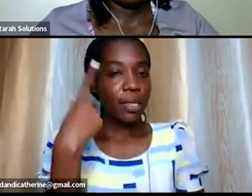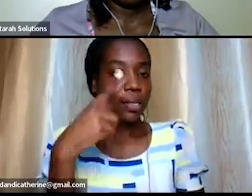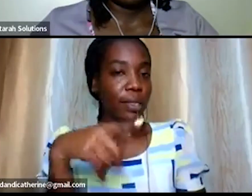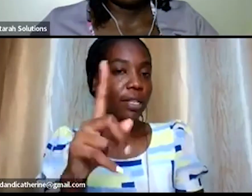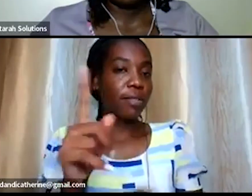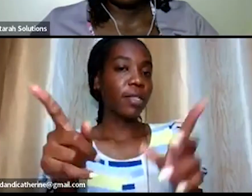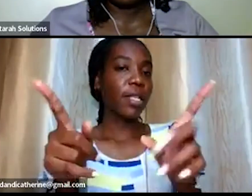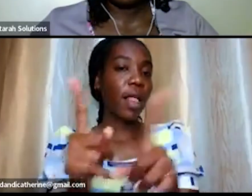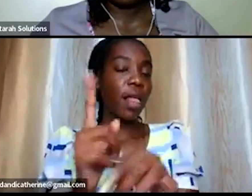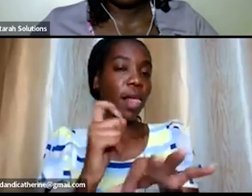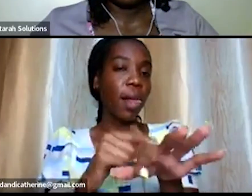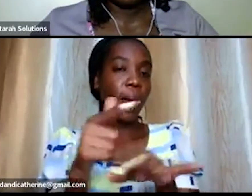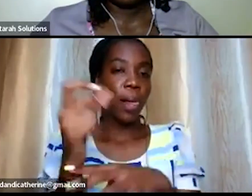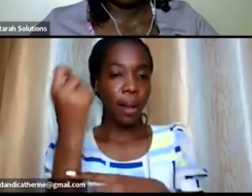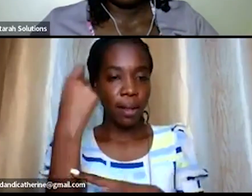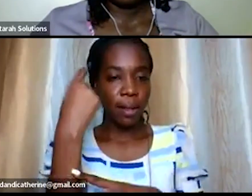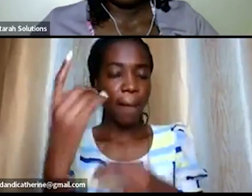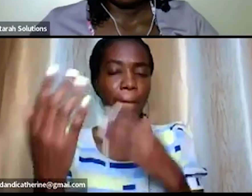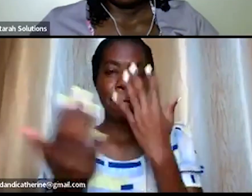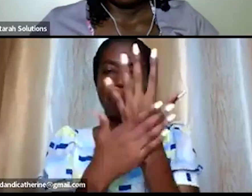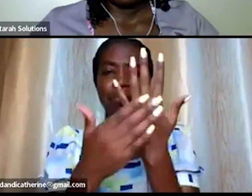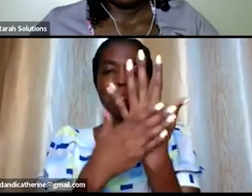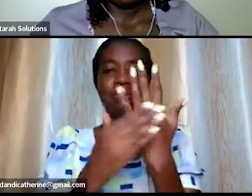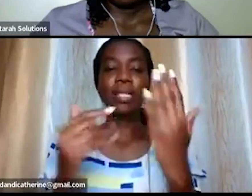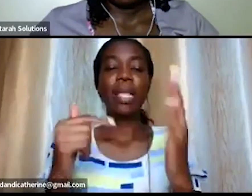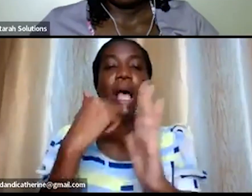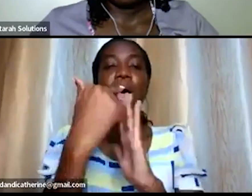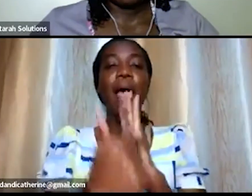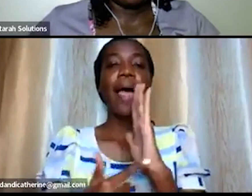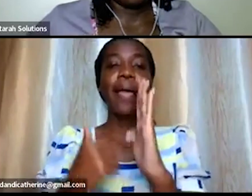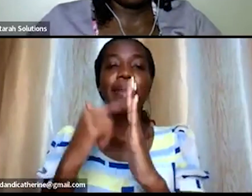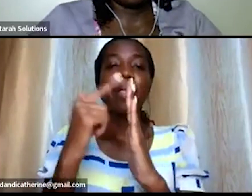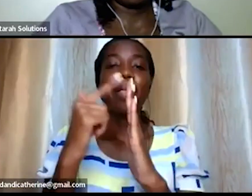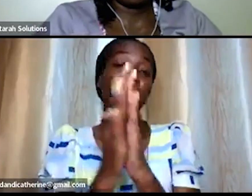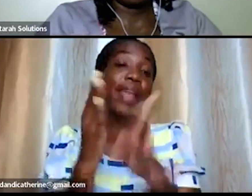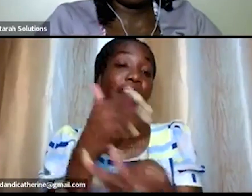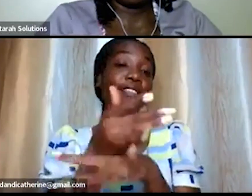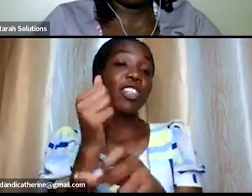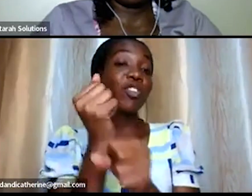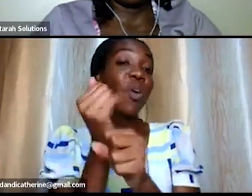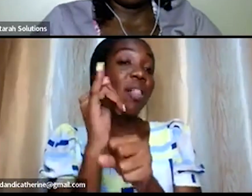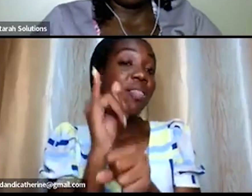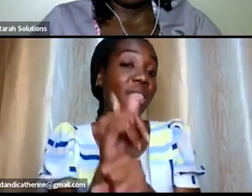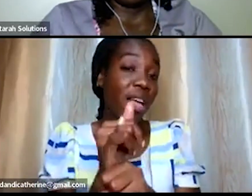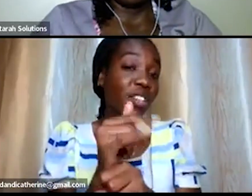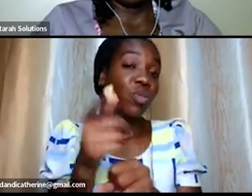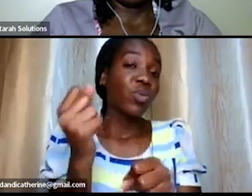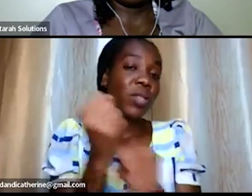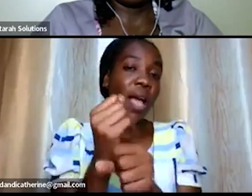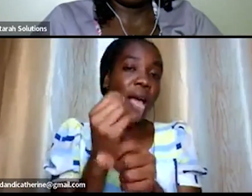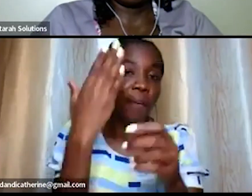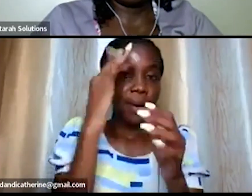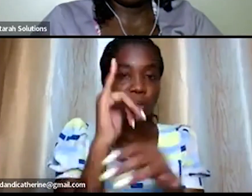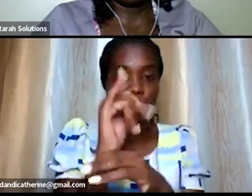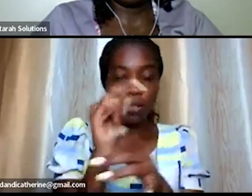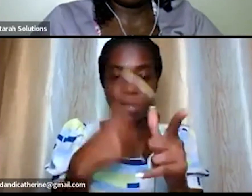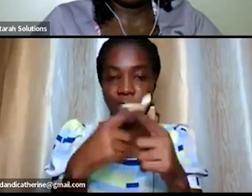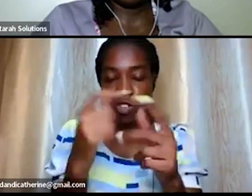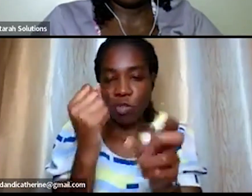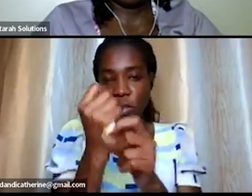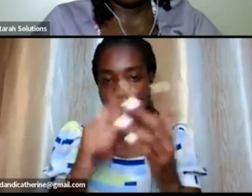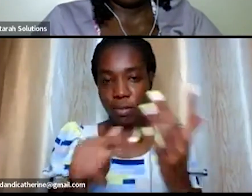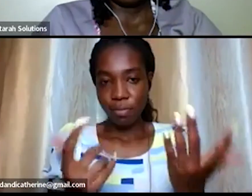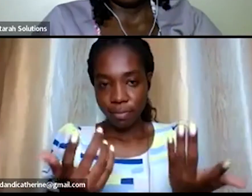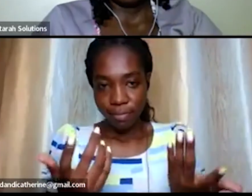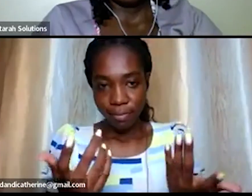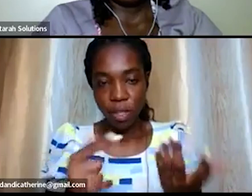you understand the back of your hand. Once you've done that heightened state of awareness, then what do you do with it? You move